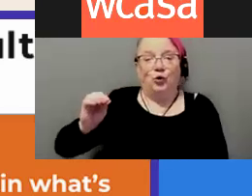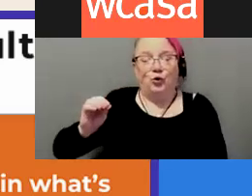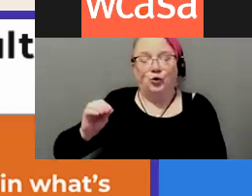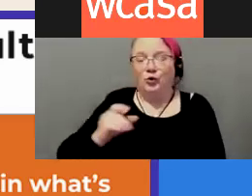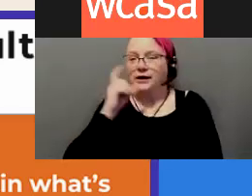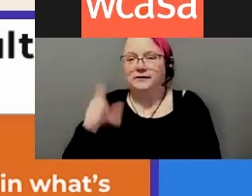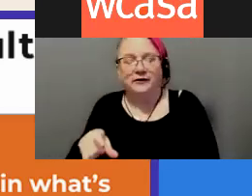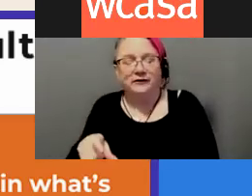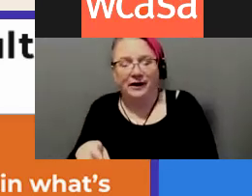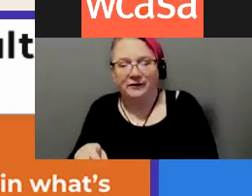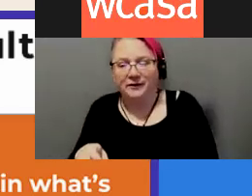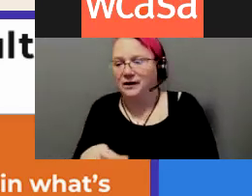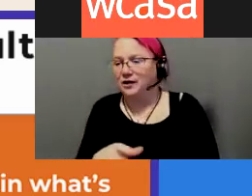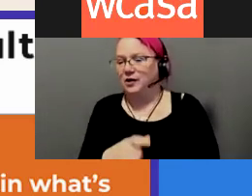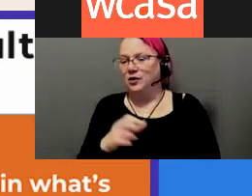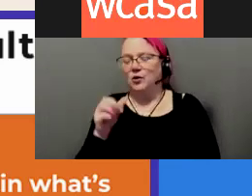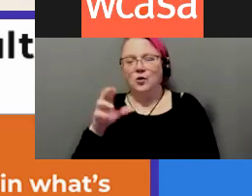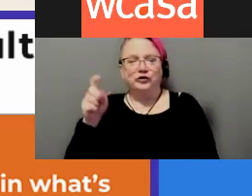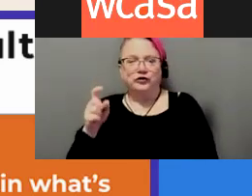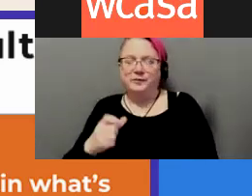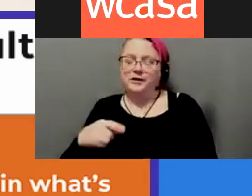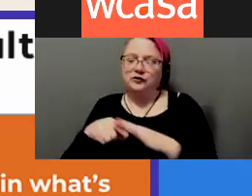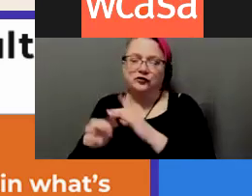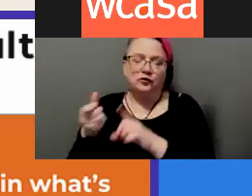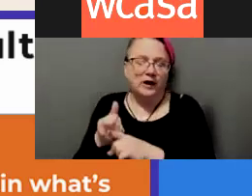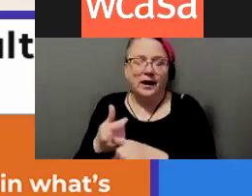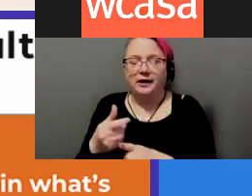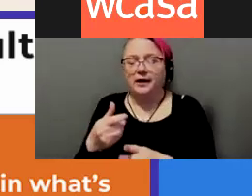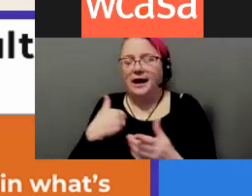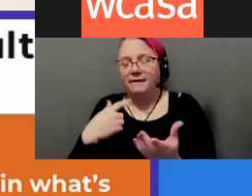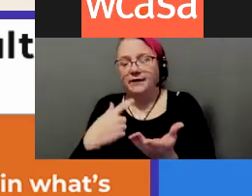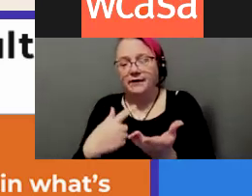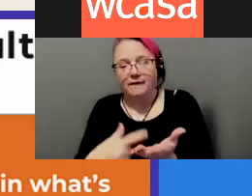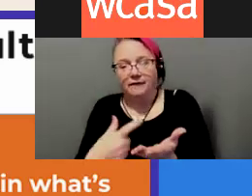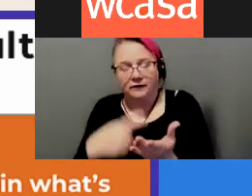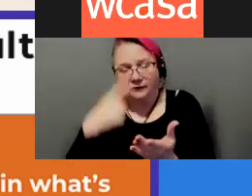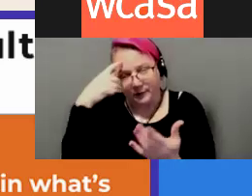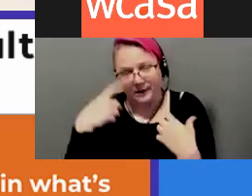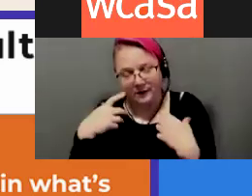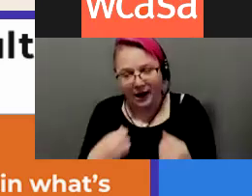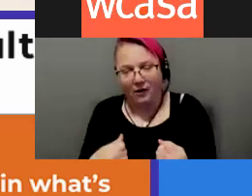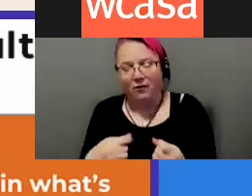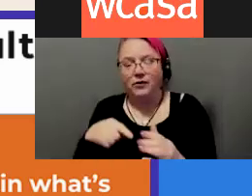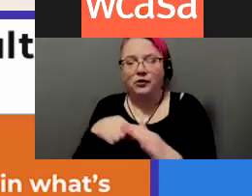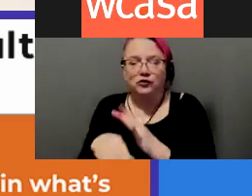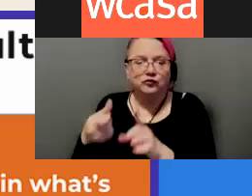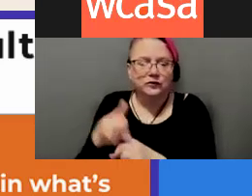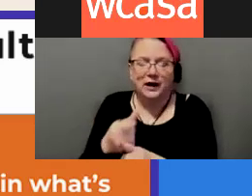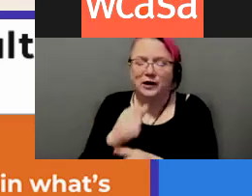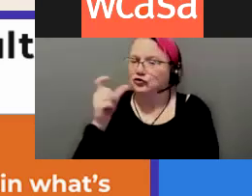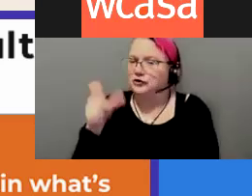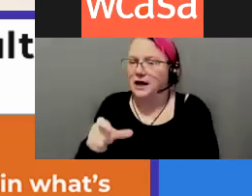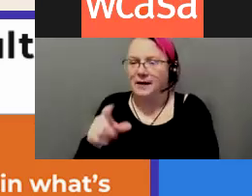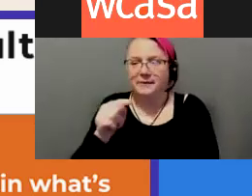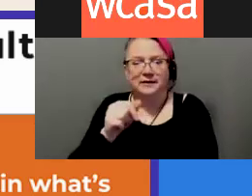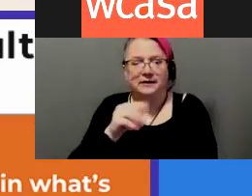nor should it be, a suicidal, having a conversation around suicide and mental health. It should not be a taboo subject.